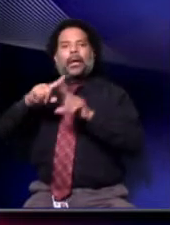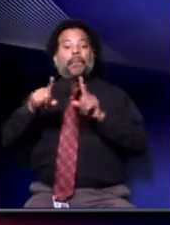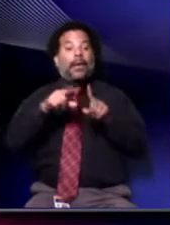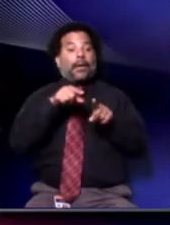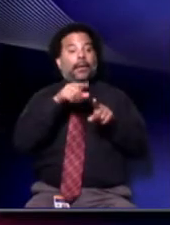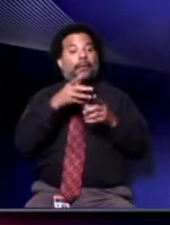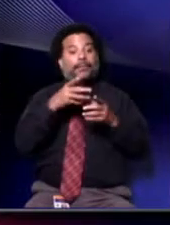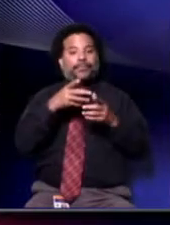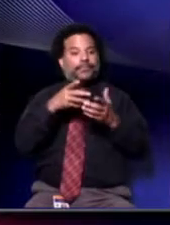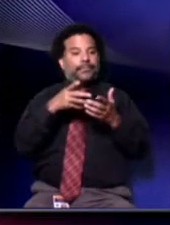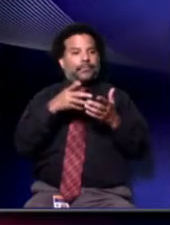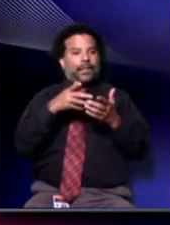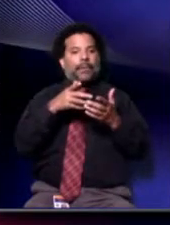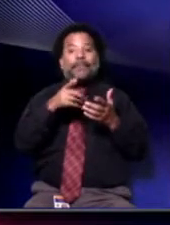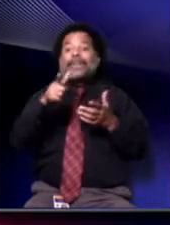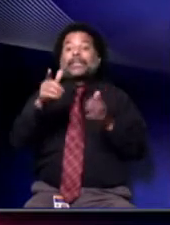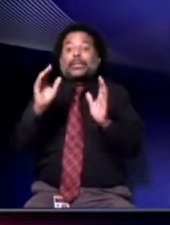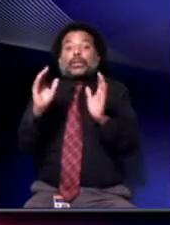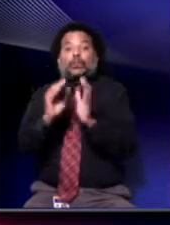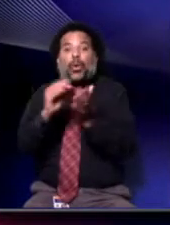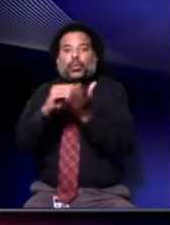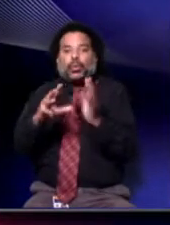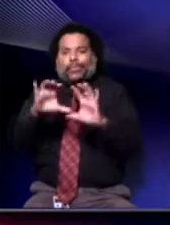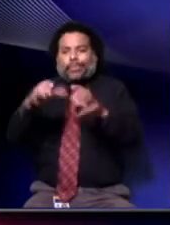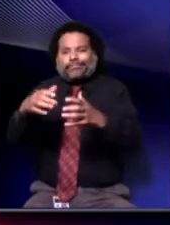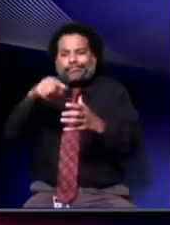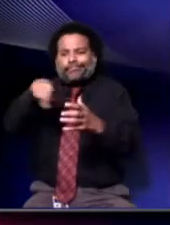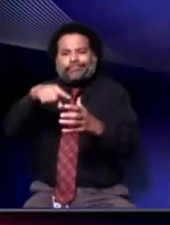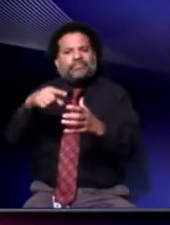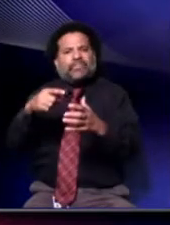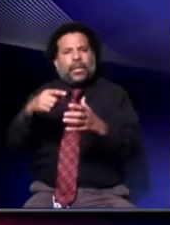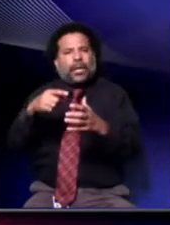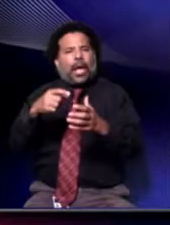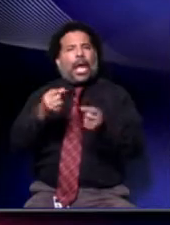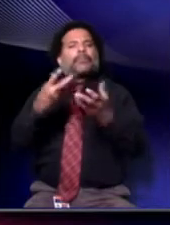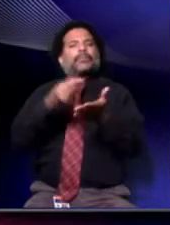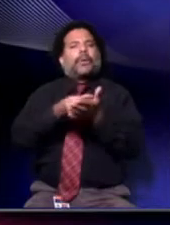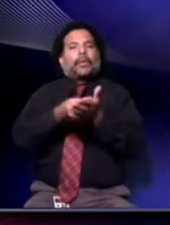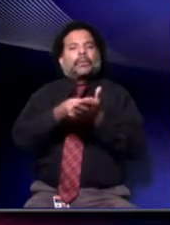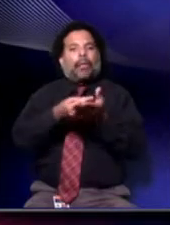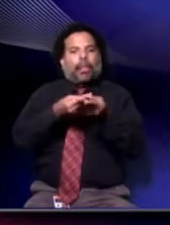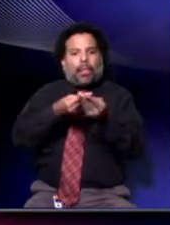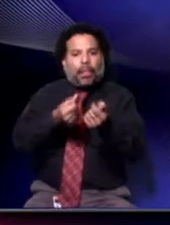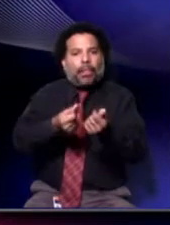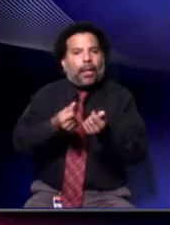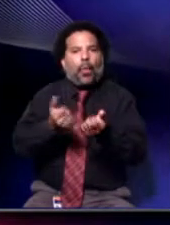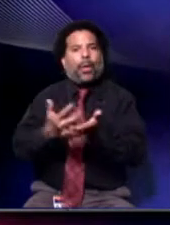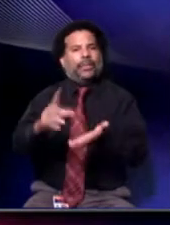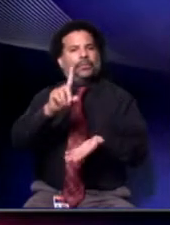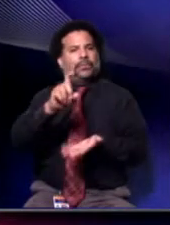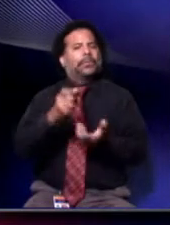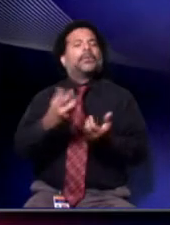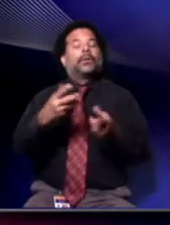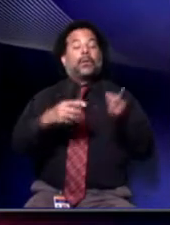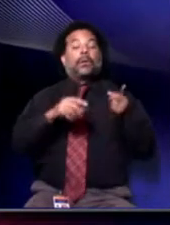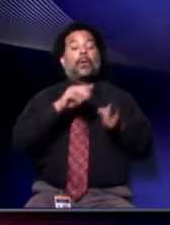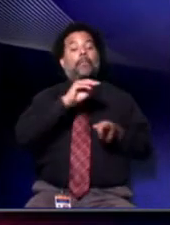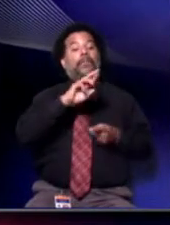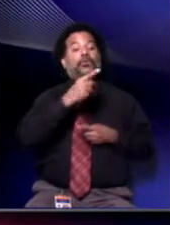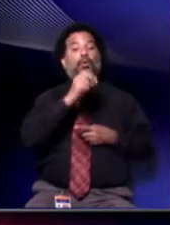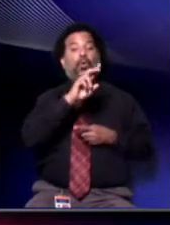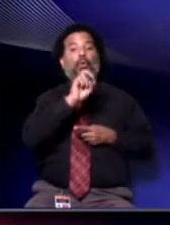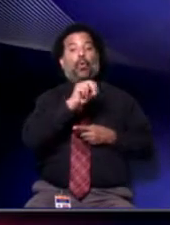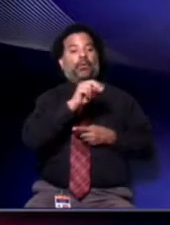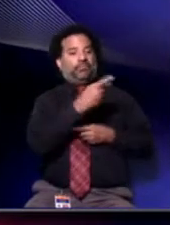such, that small student population? You know what's interesting? When Mr. Gordon and I were working on this, I looked